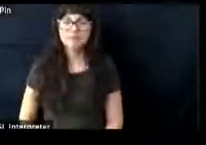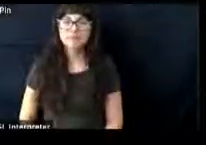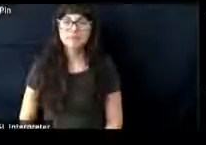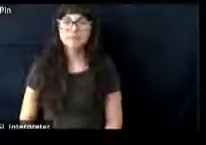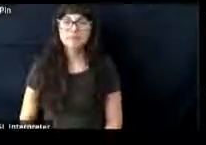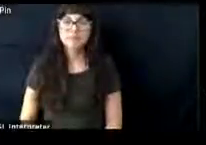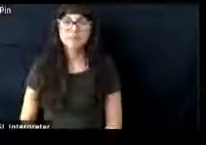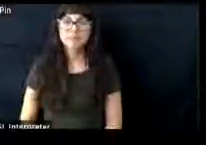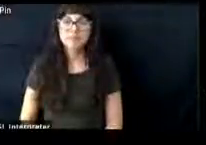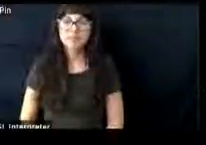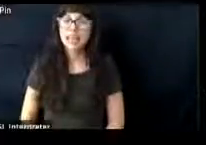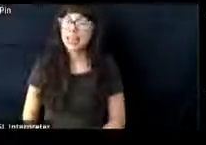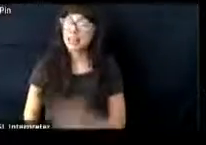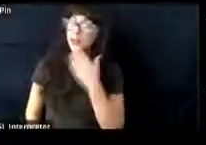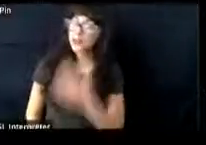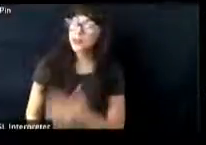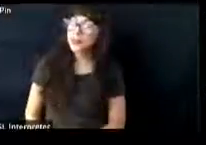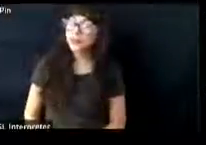Thank you.